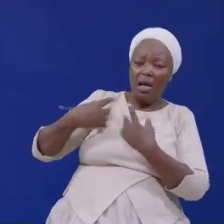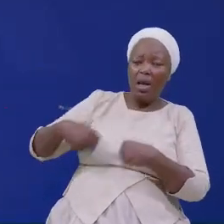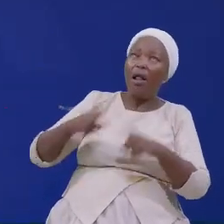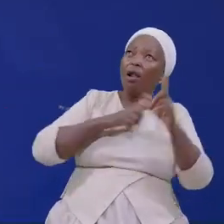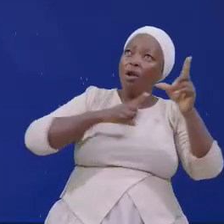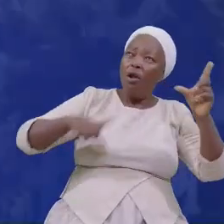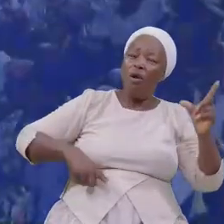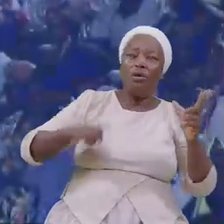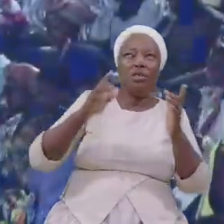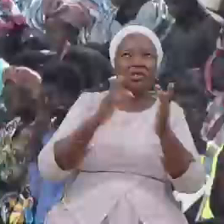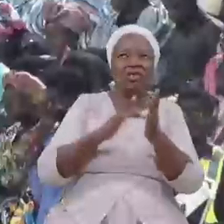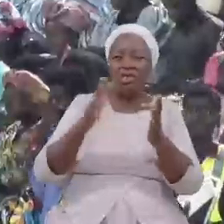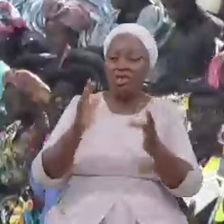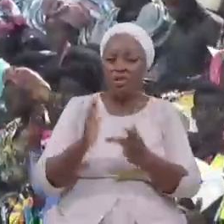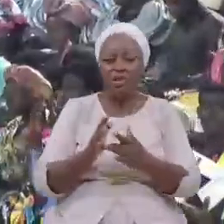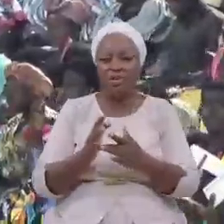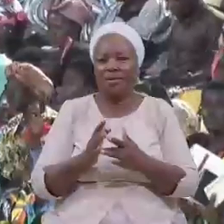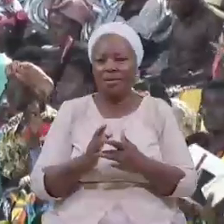Lord Jesus.